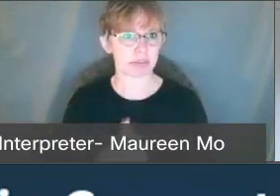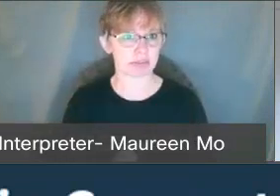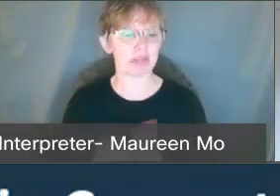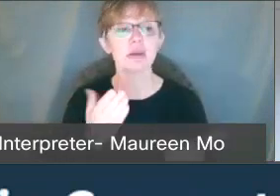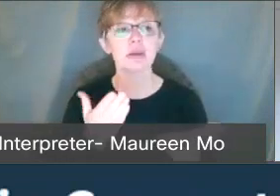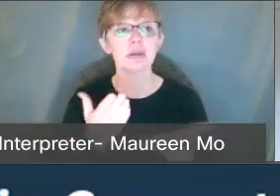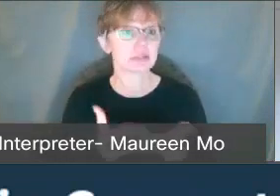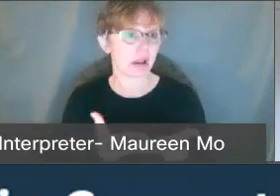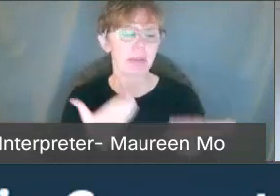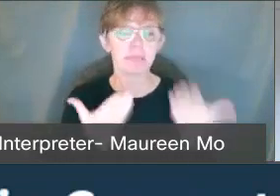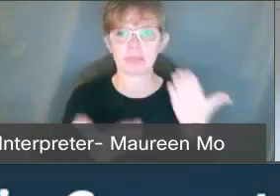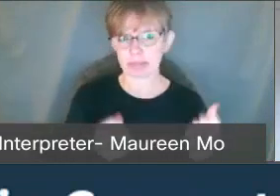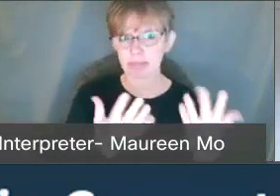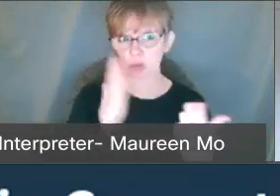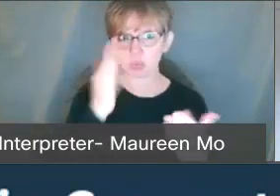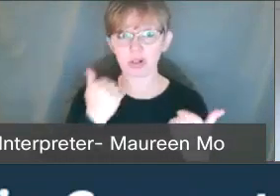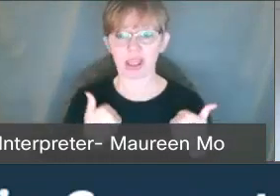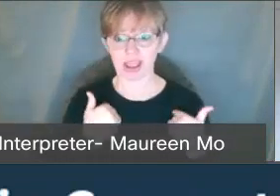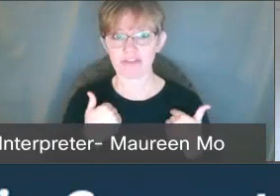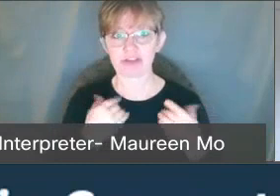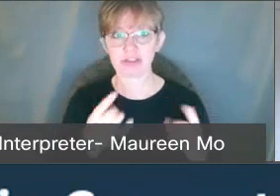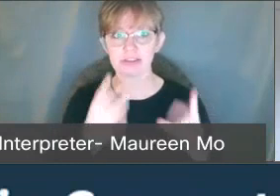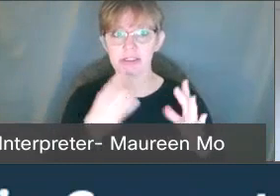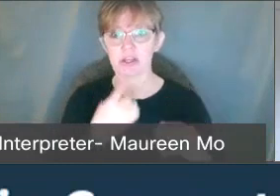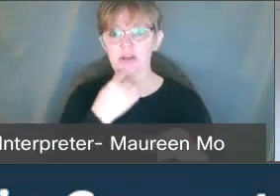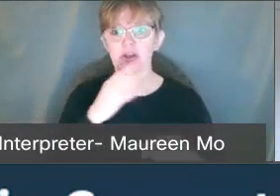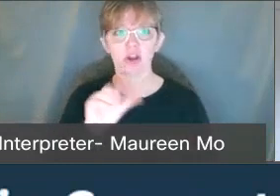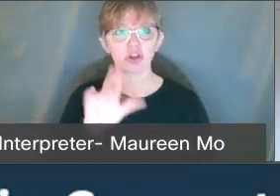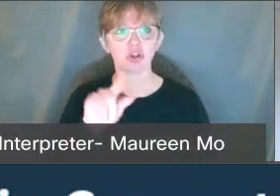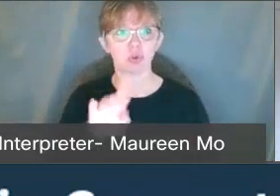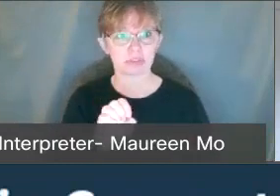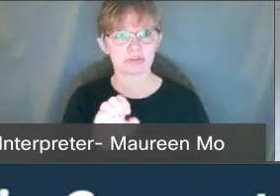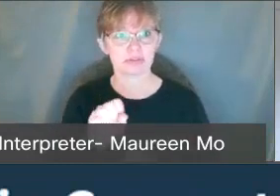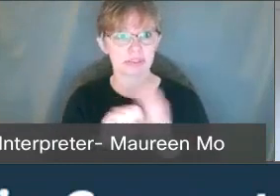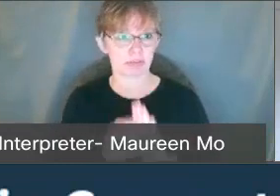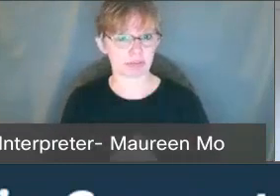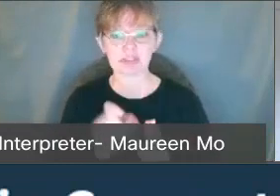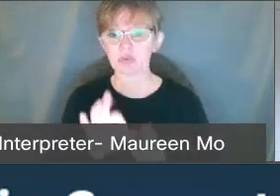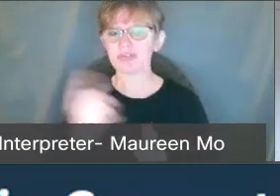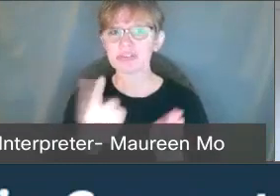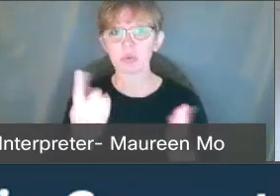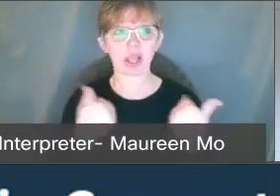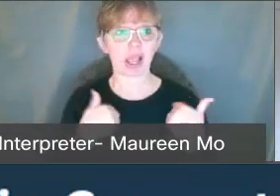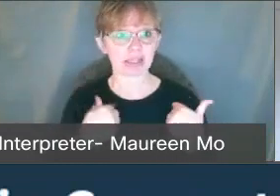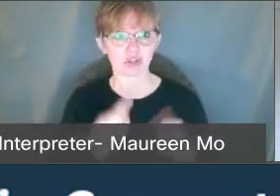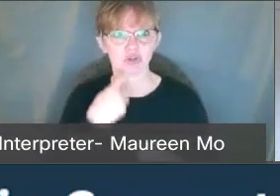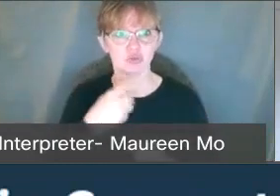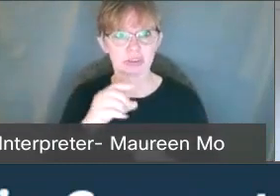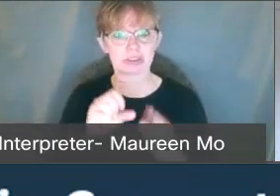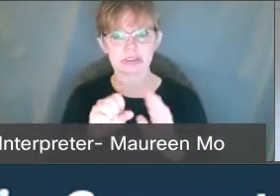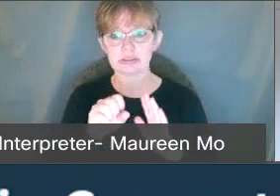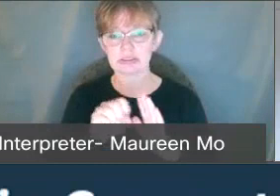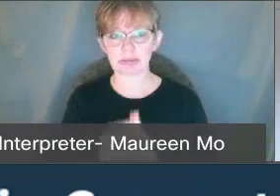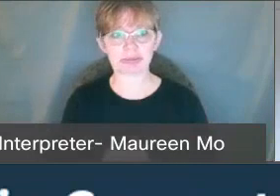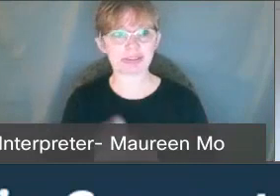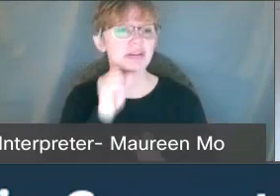many, will have acute symptoms. And so if somebody has acute symptoms, it's not possible to do meaningful